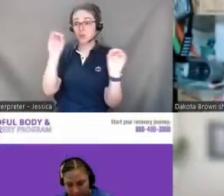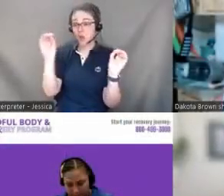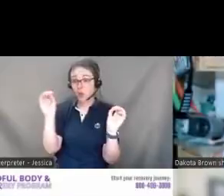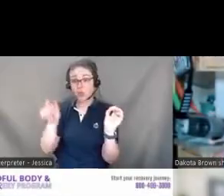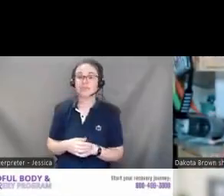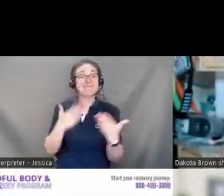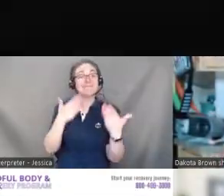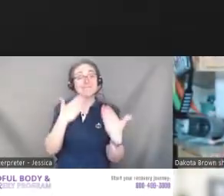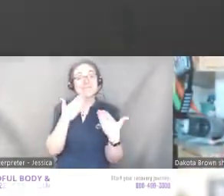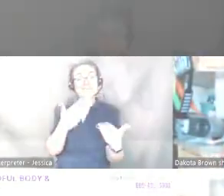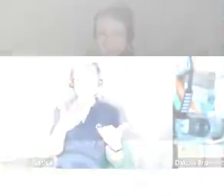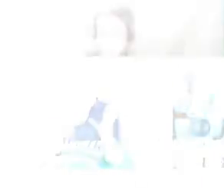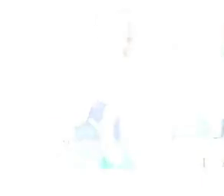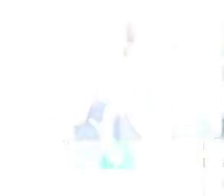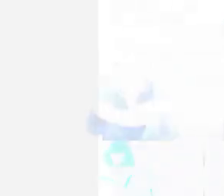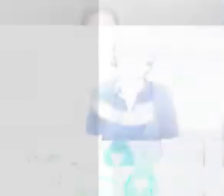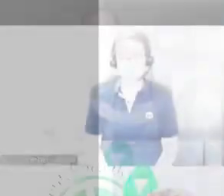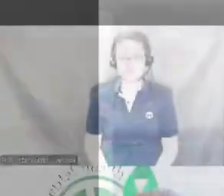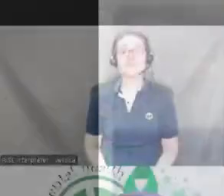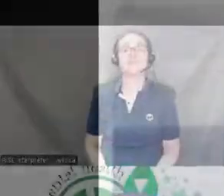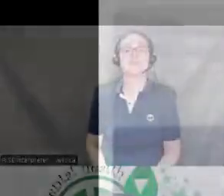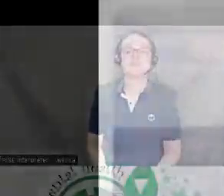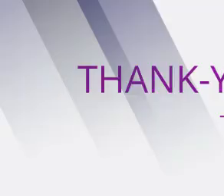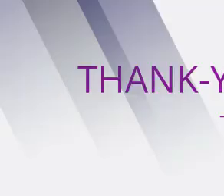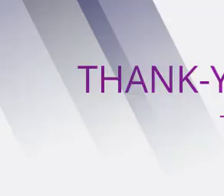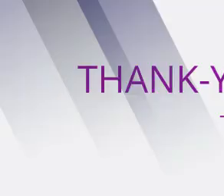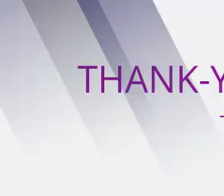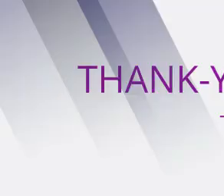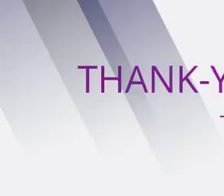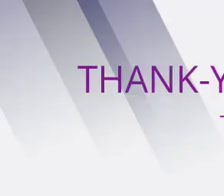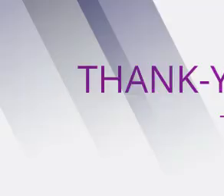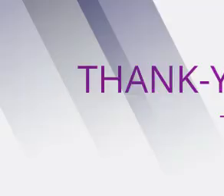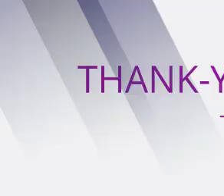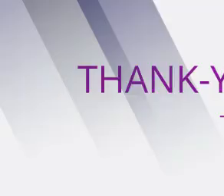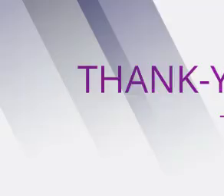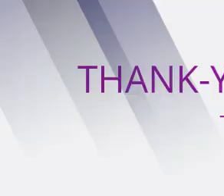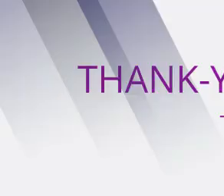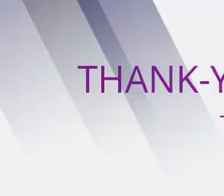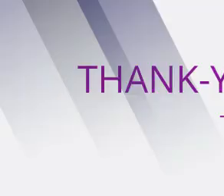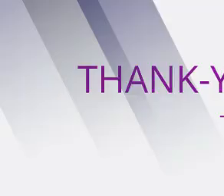last issues, this meeting is adjourned. And I was waving back at Trin because I saw Trin was